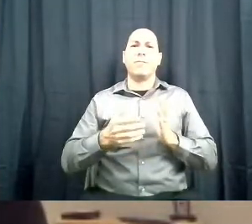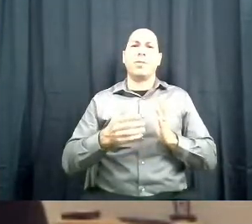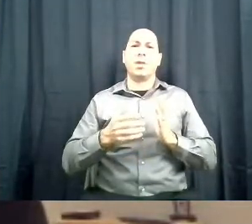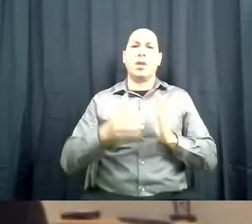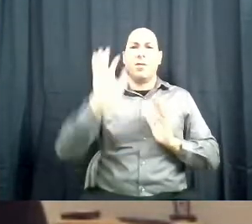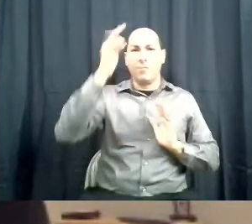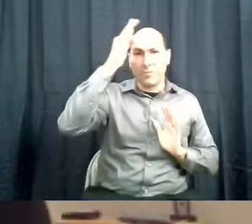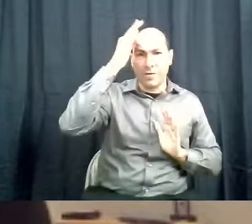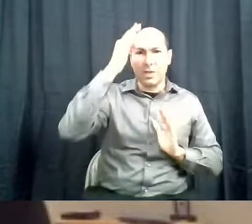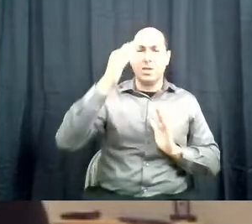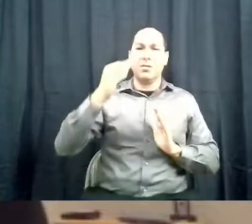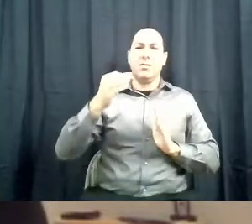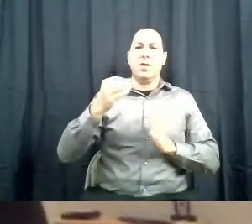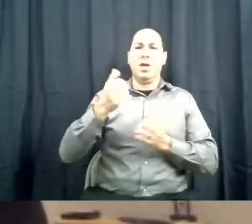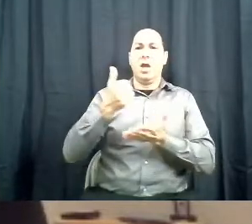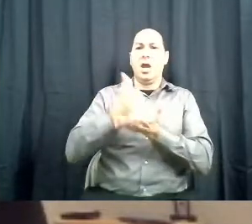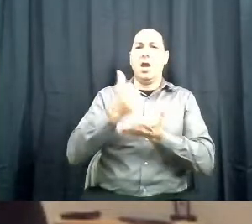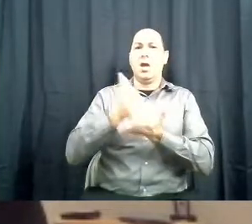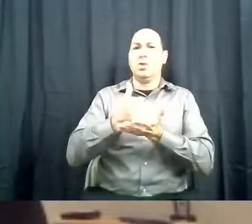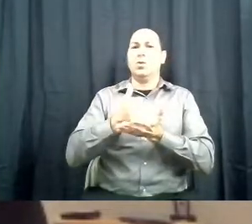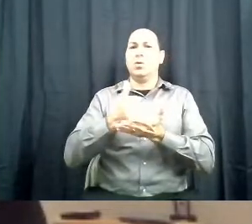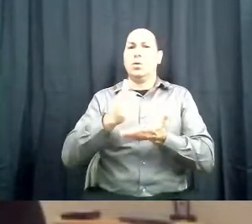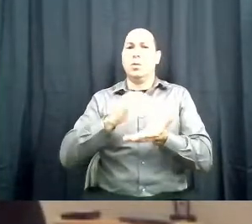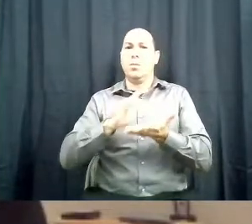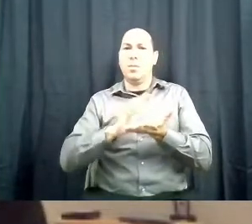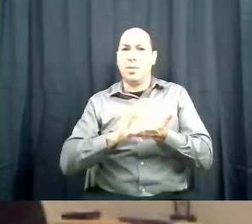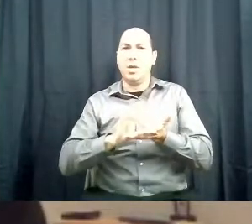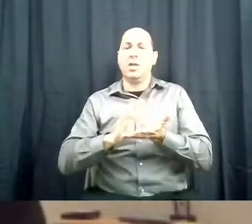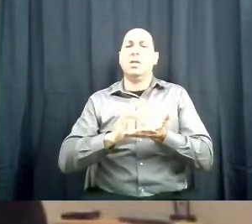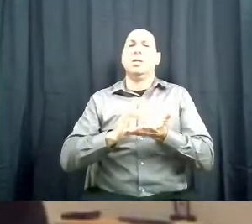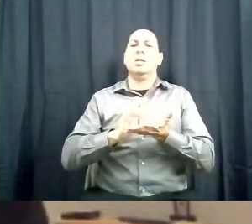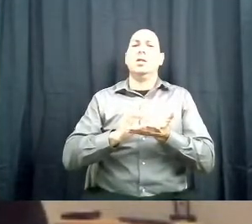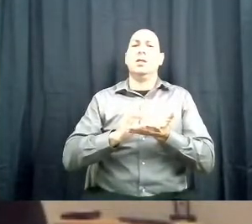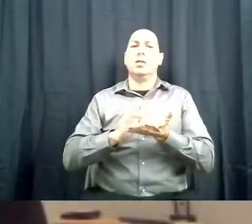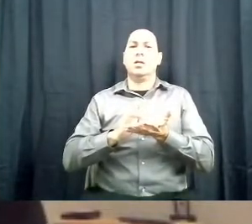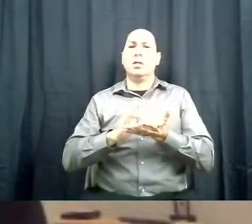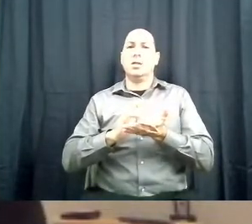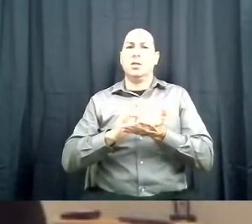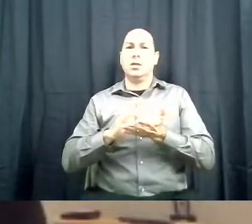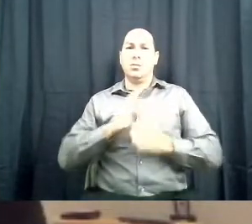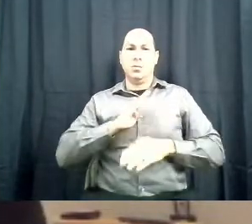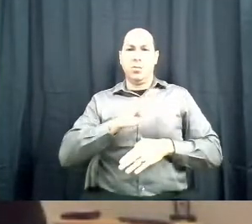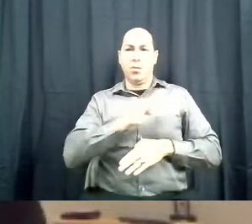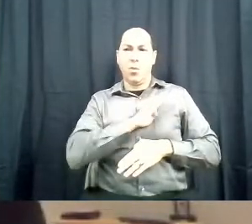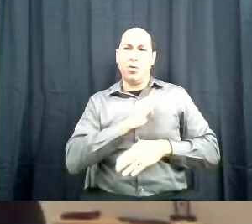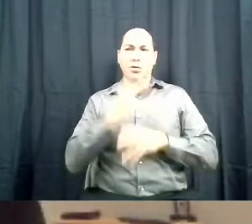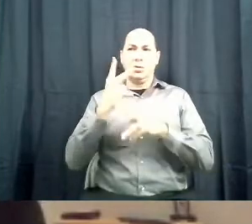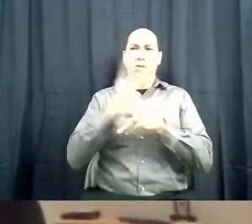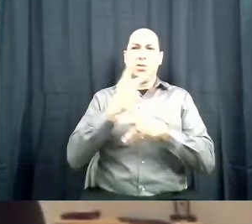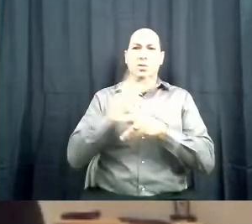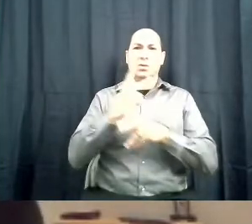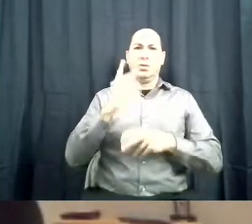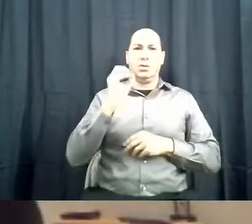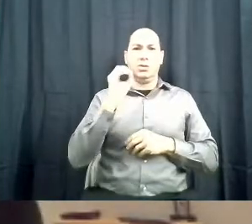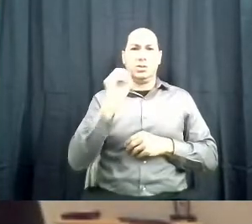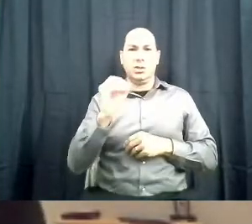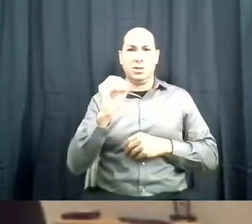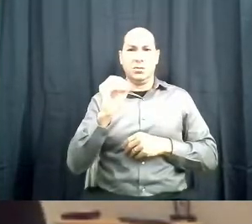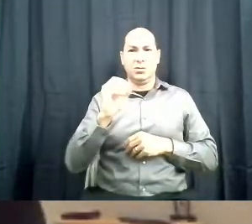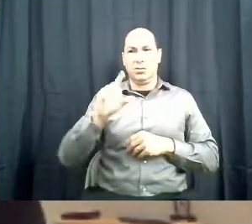reimbursement, currently the board is projecting 0 in fiscal year